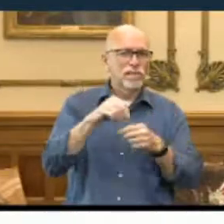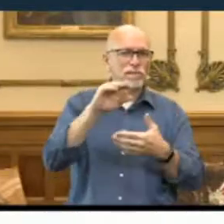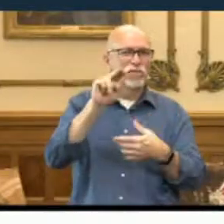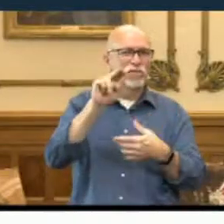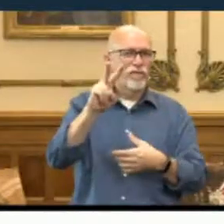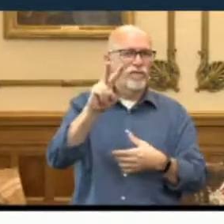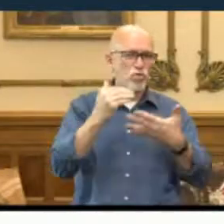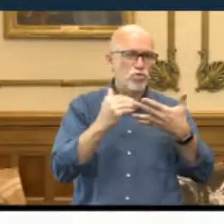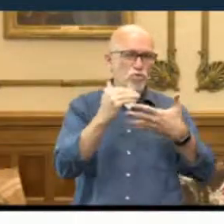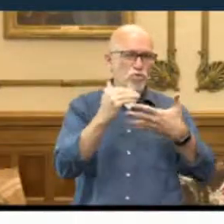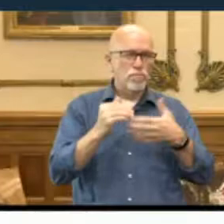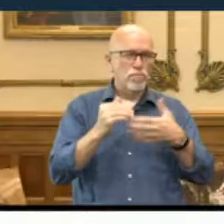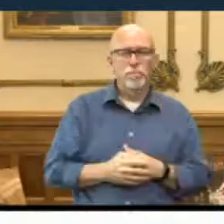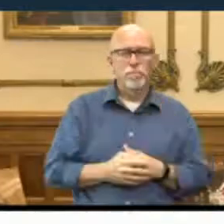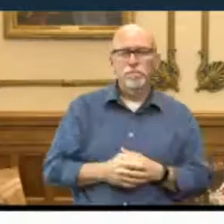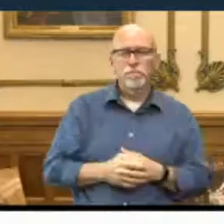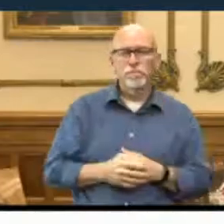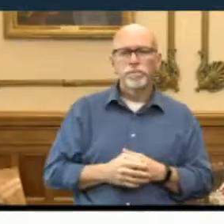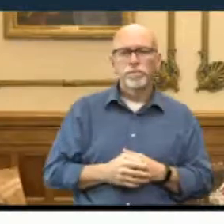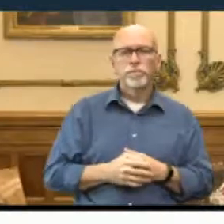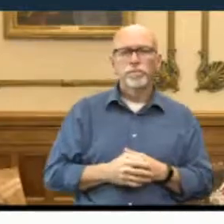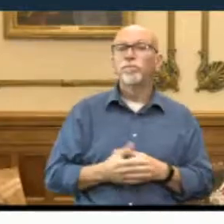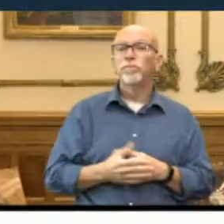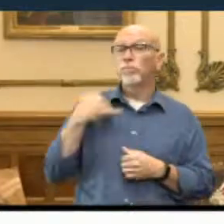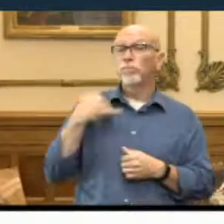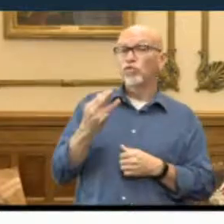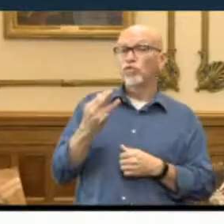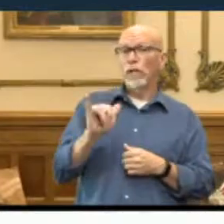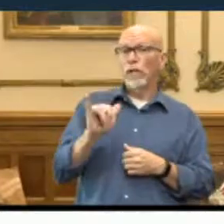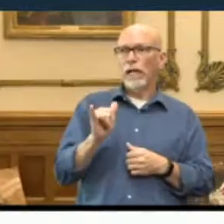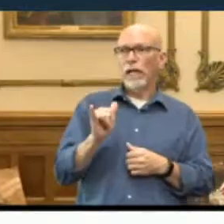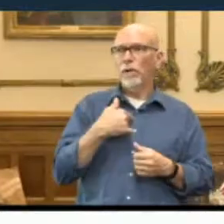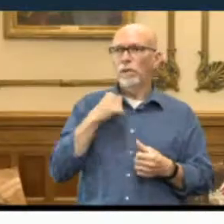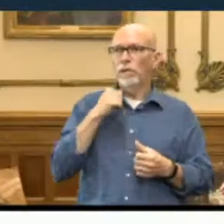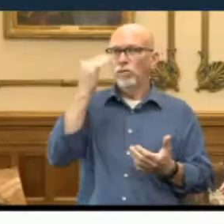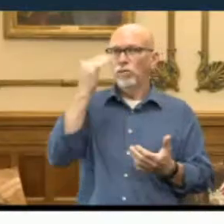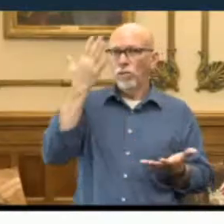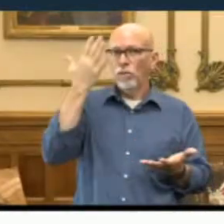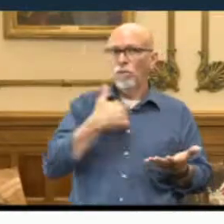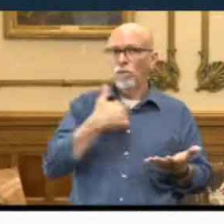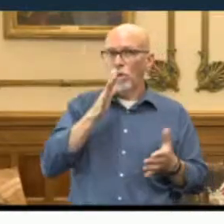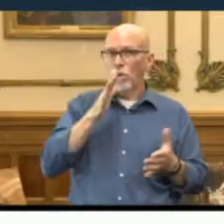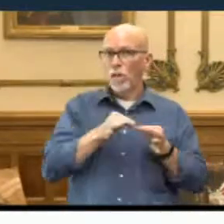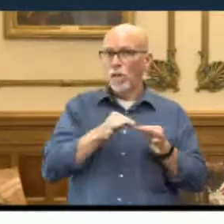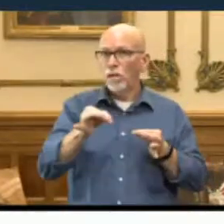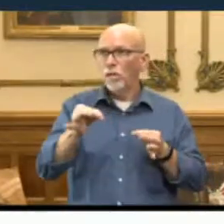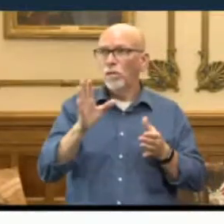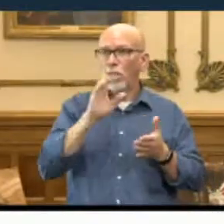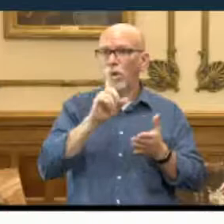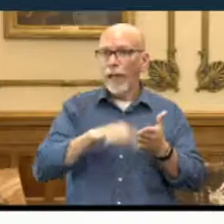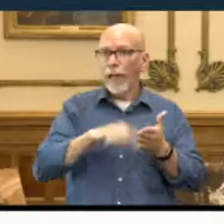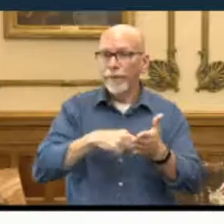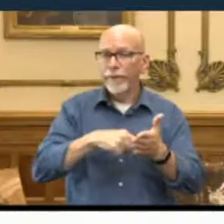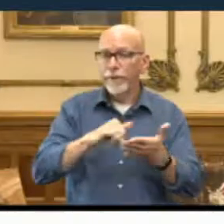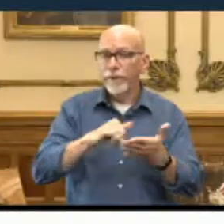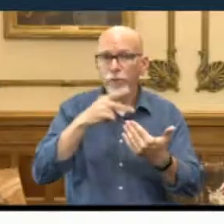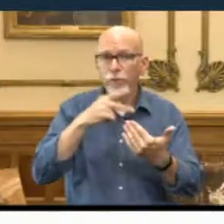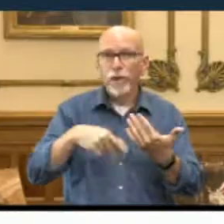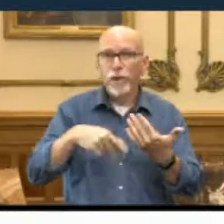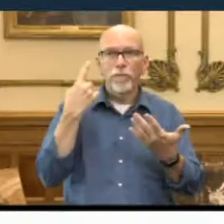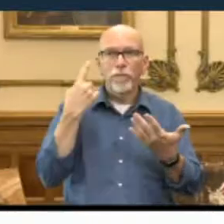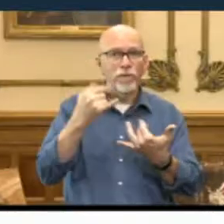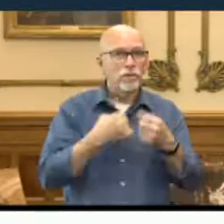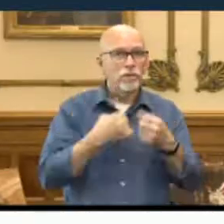mid-November. Like I said, back in July, we didn't know whether we would be delaying or canceling community crossings call for this